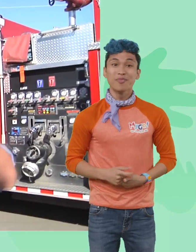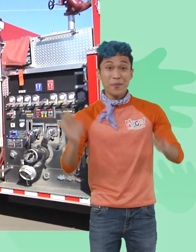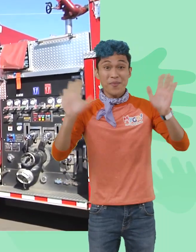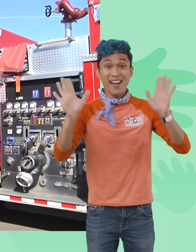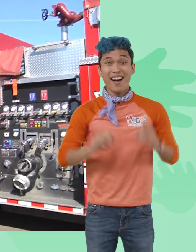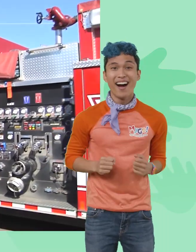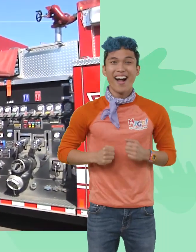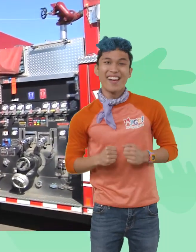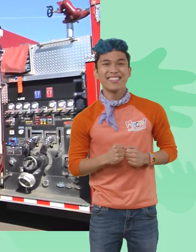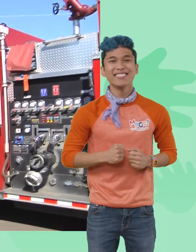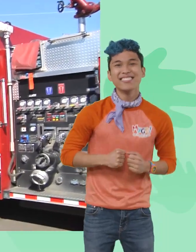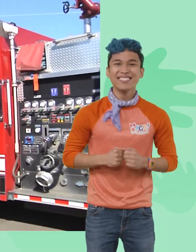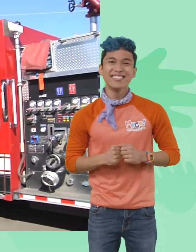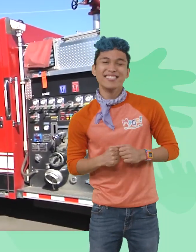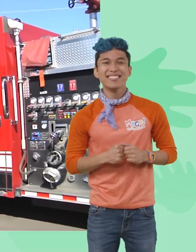See ya!